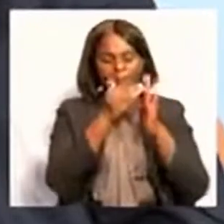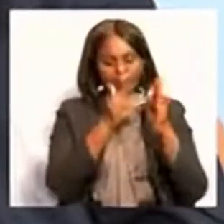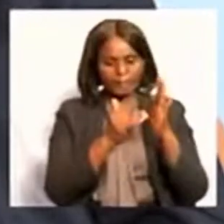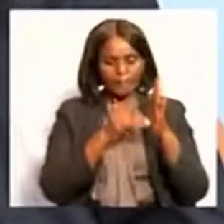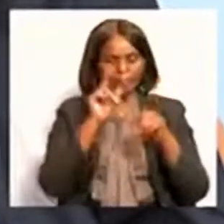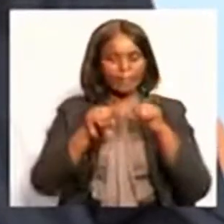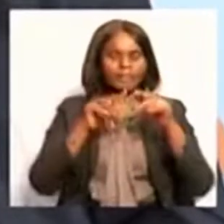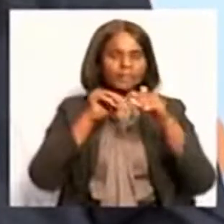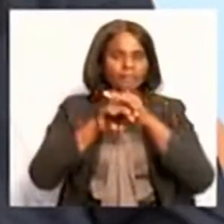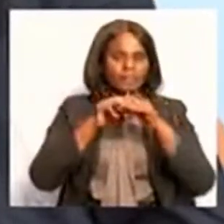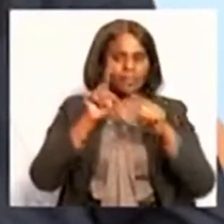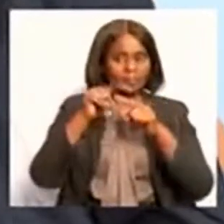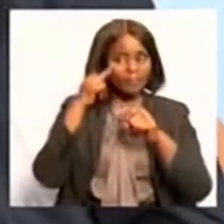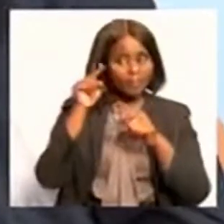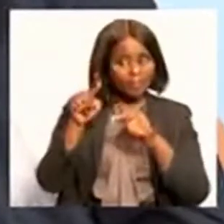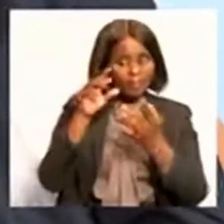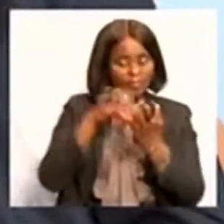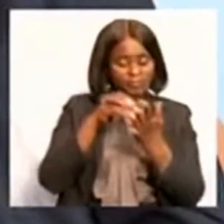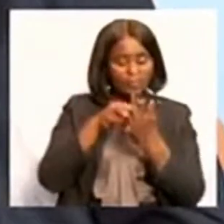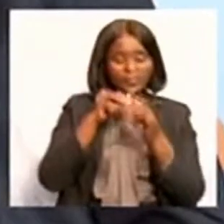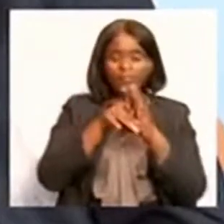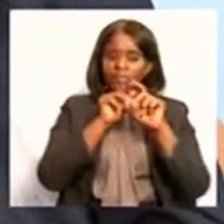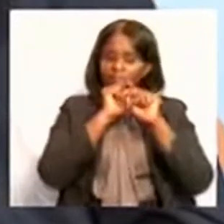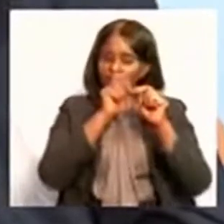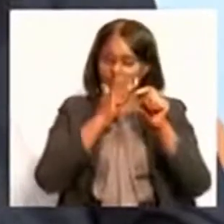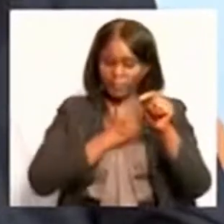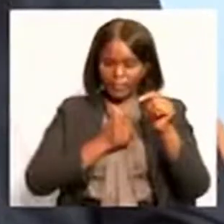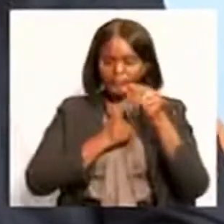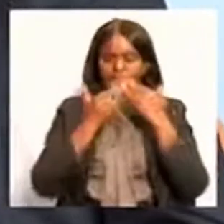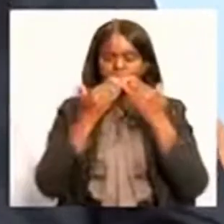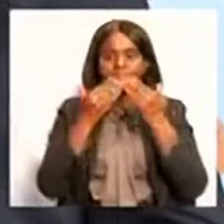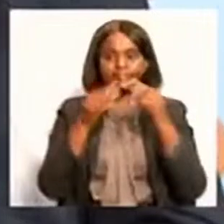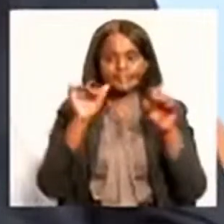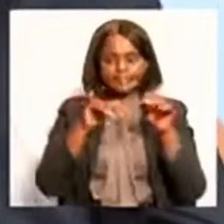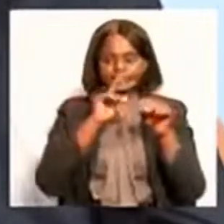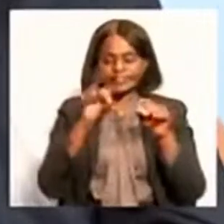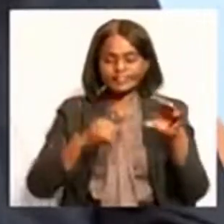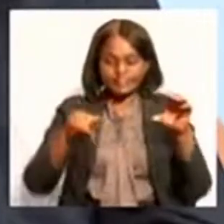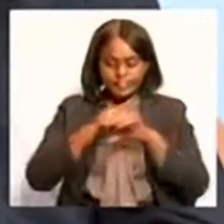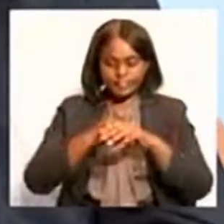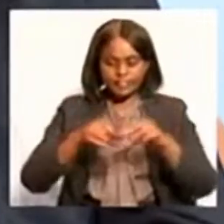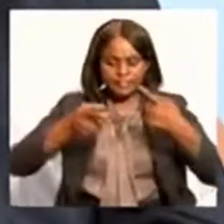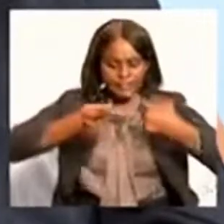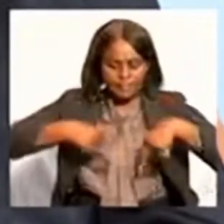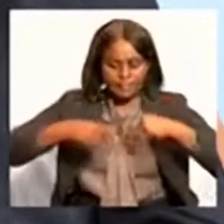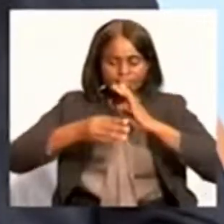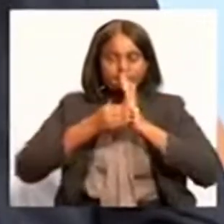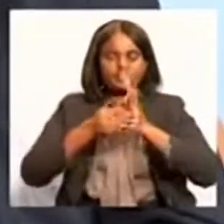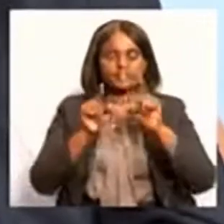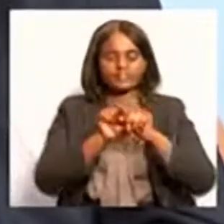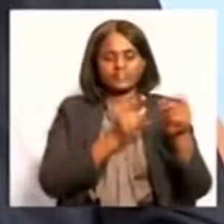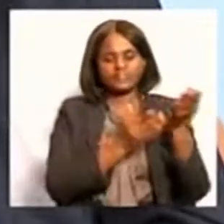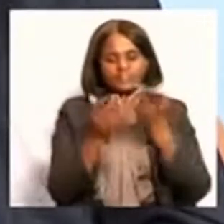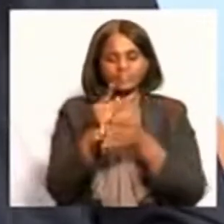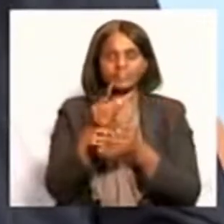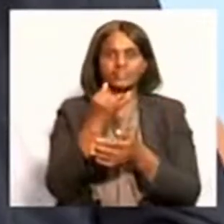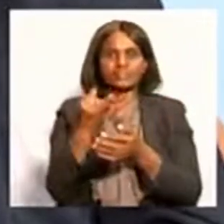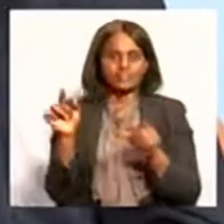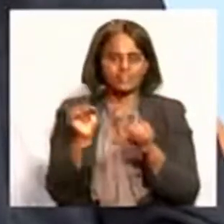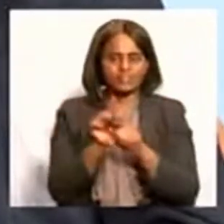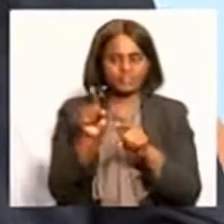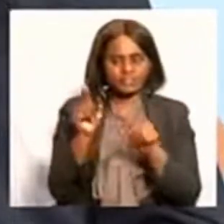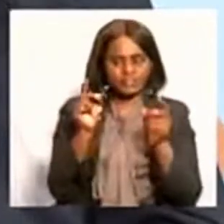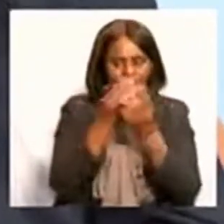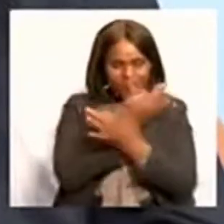cannot access. But for that case in Mazabuka, I would strongly recommend that he engages the local leadership and brings that issue. And it is